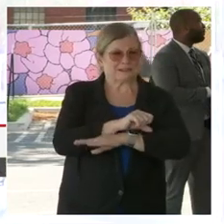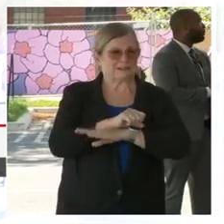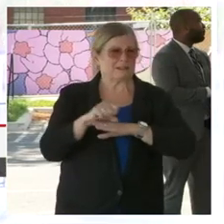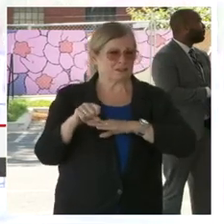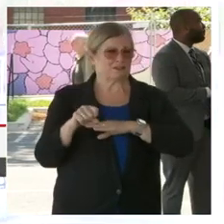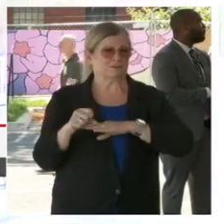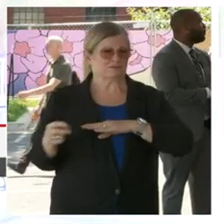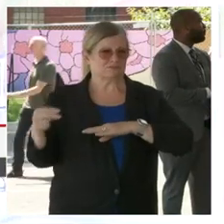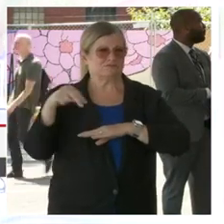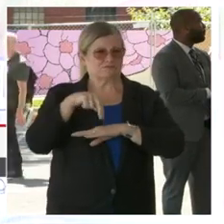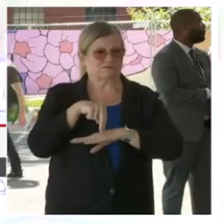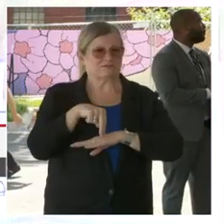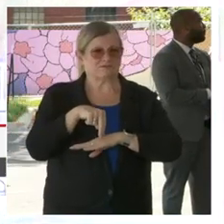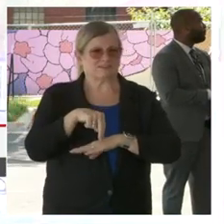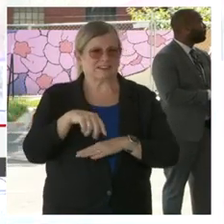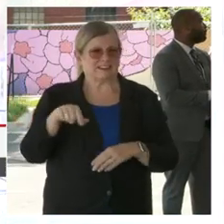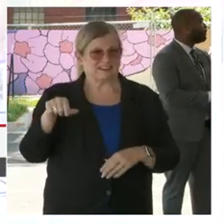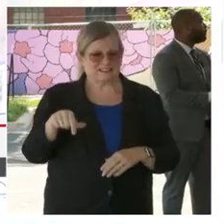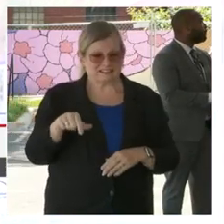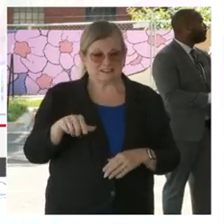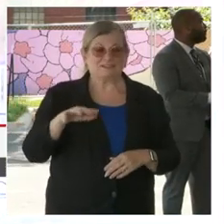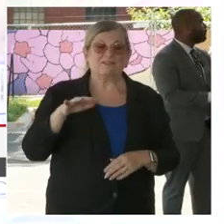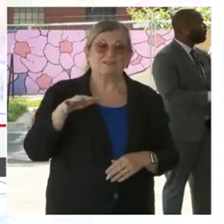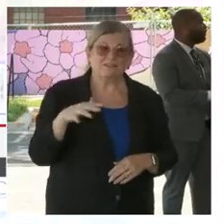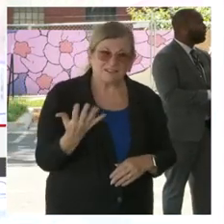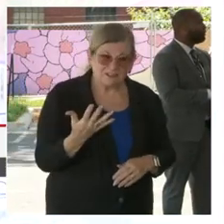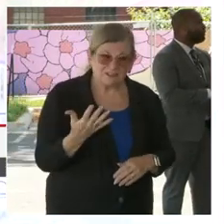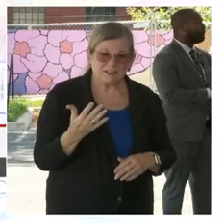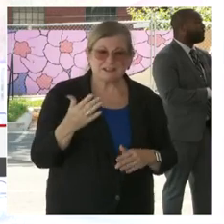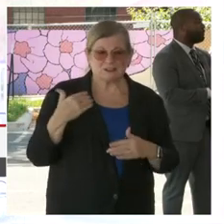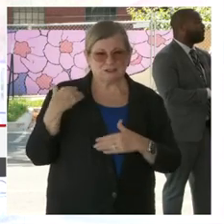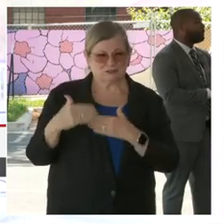She's a fifth-generation Washingtonian.